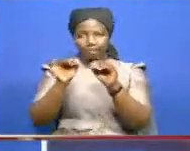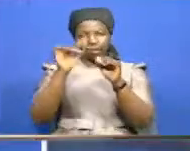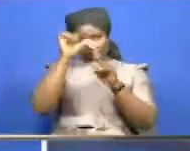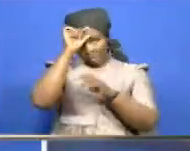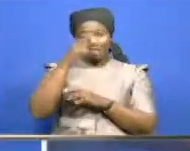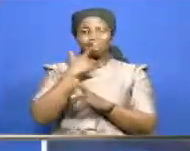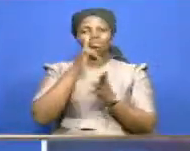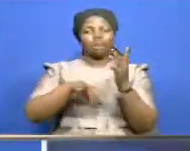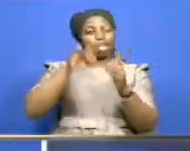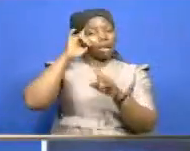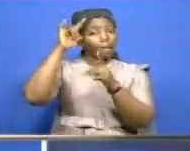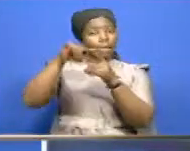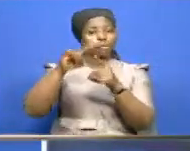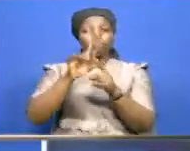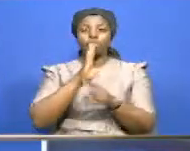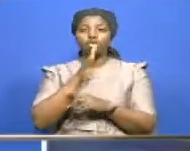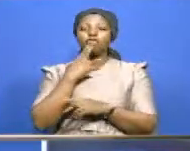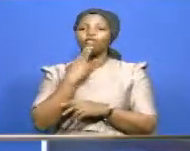to borrow